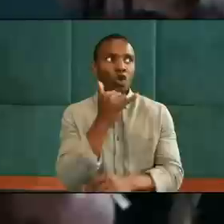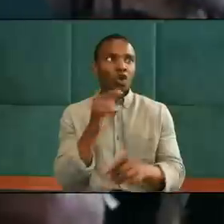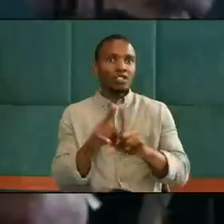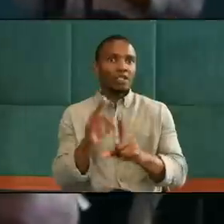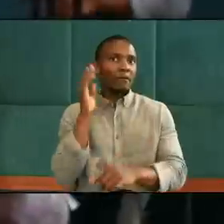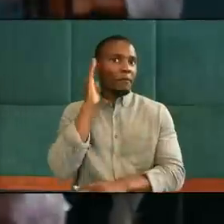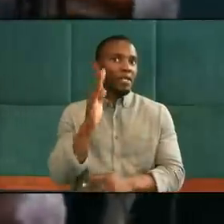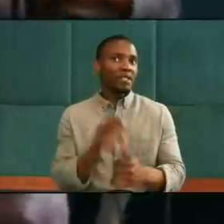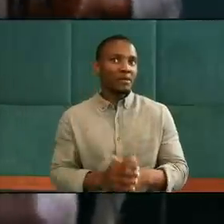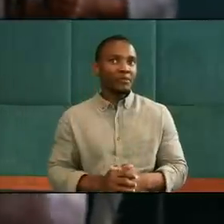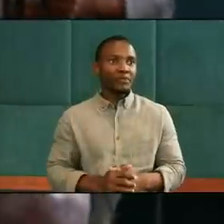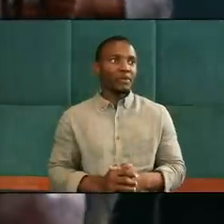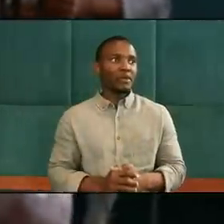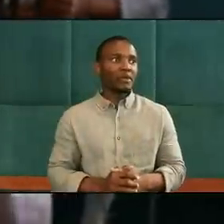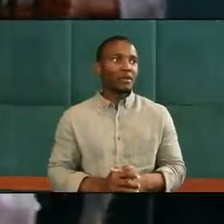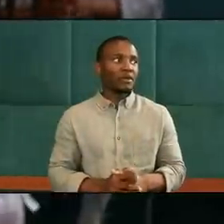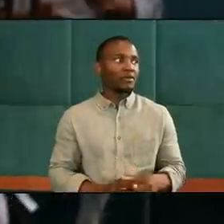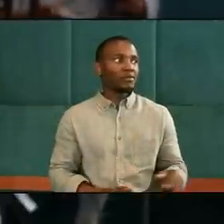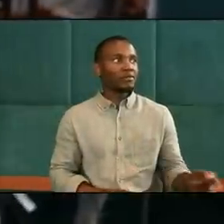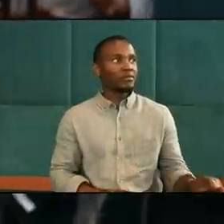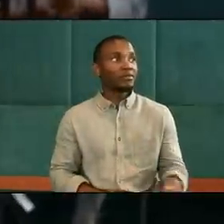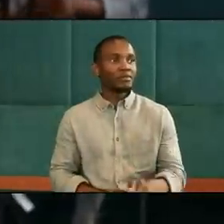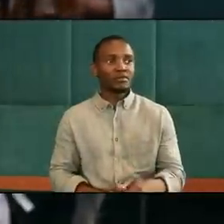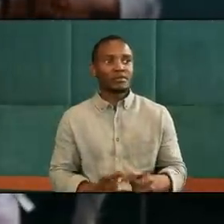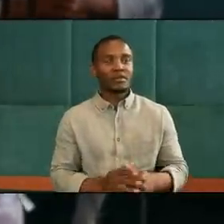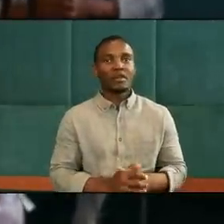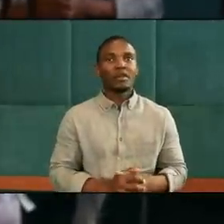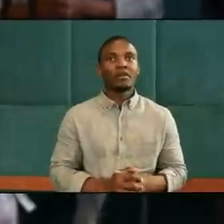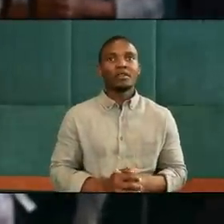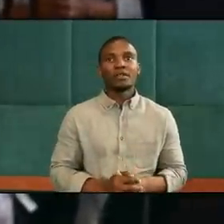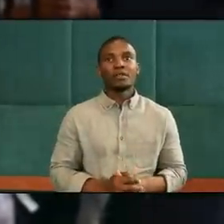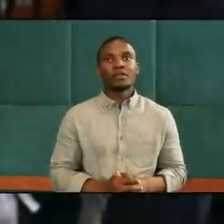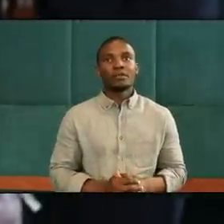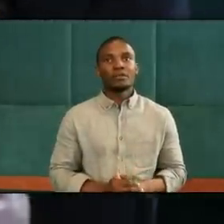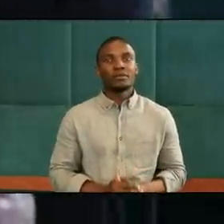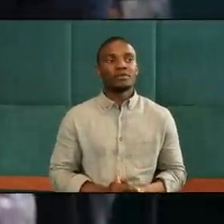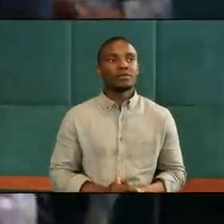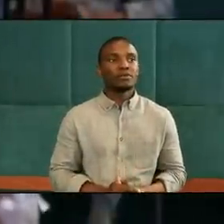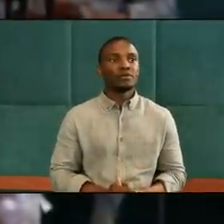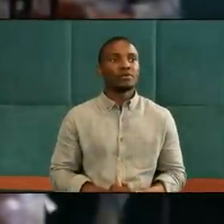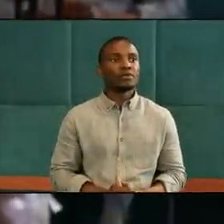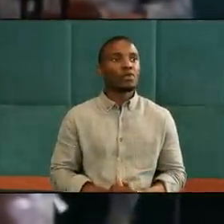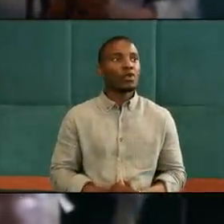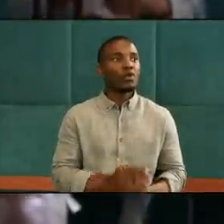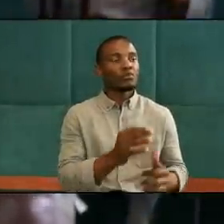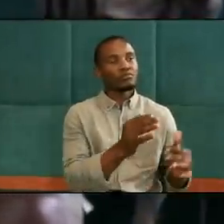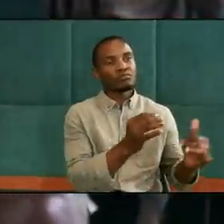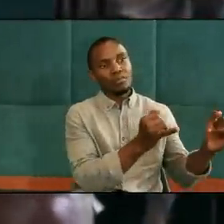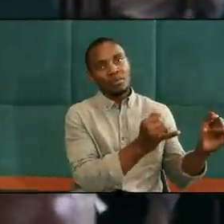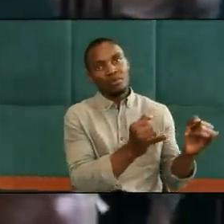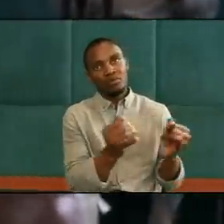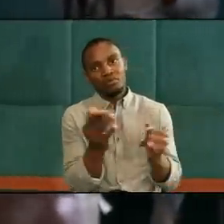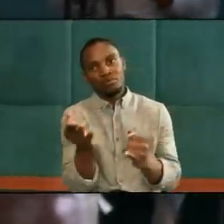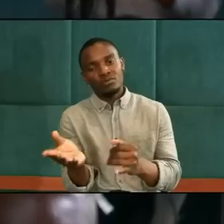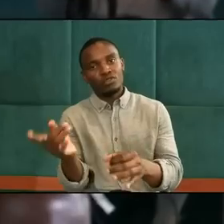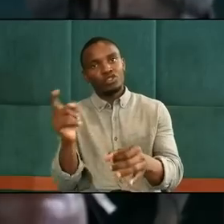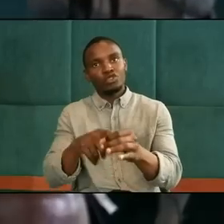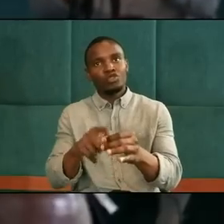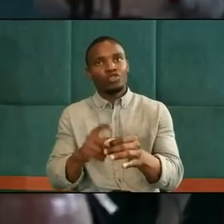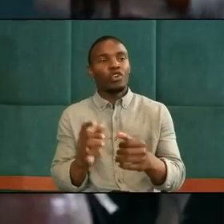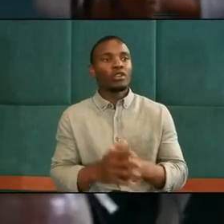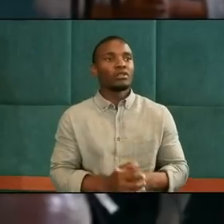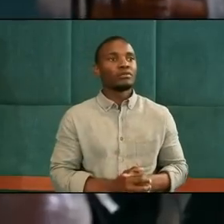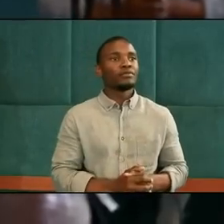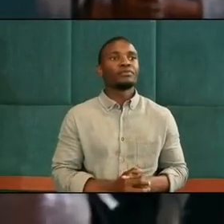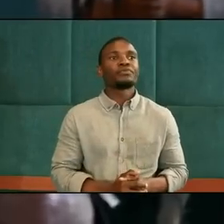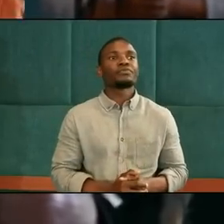But you never give up on Peter. So don't give up on me. I invite you to come and join us as we sing. Come